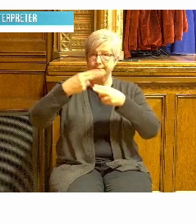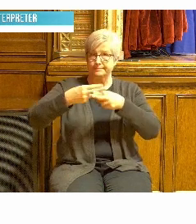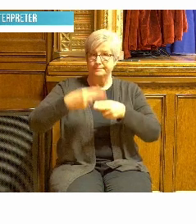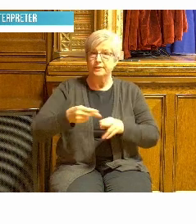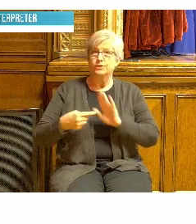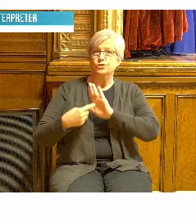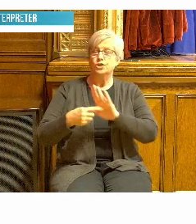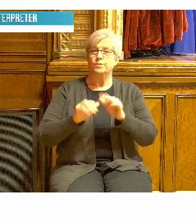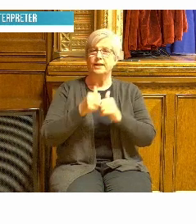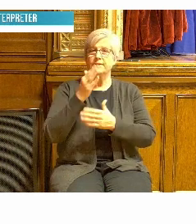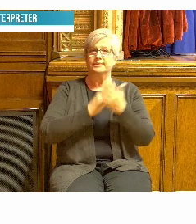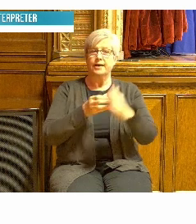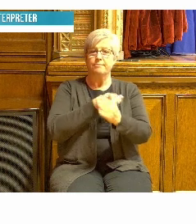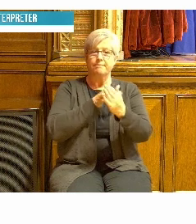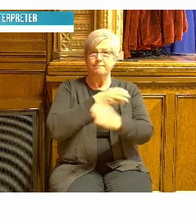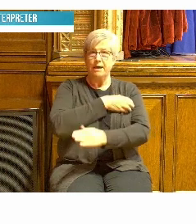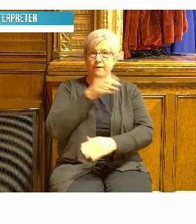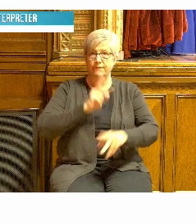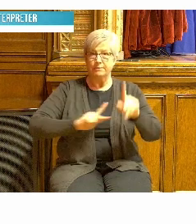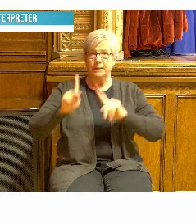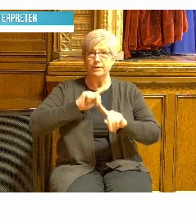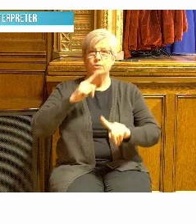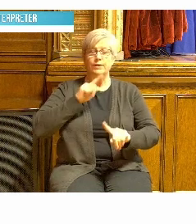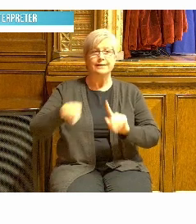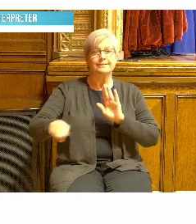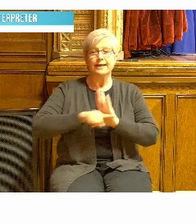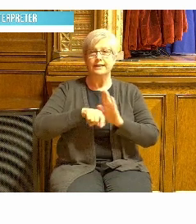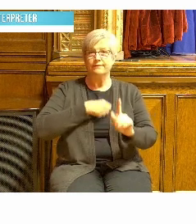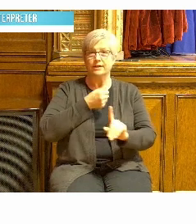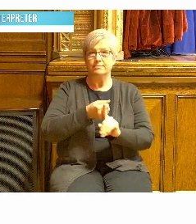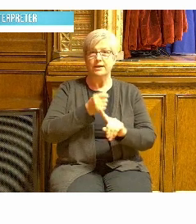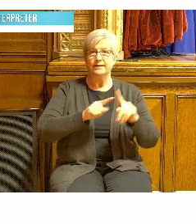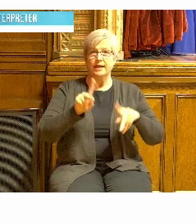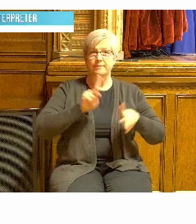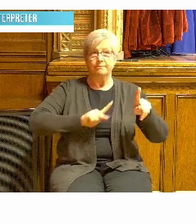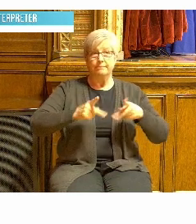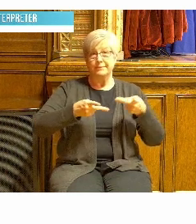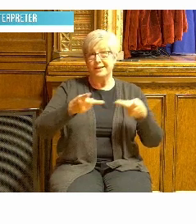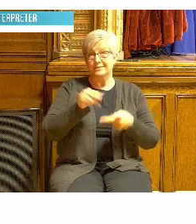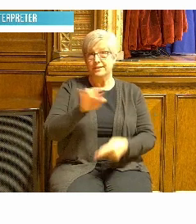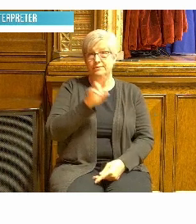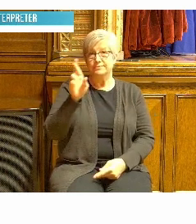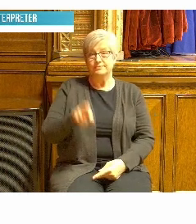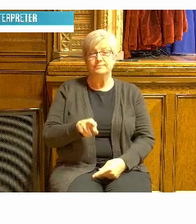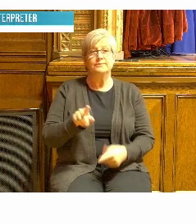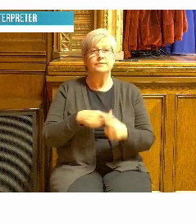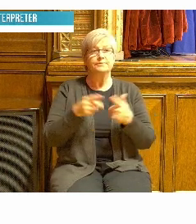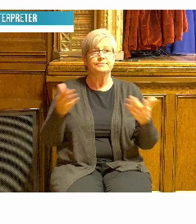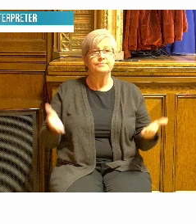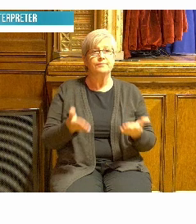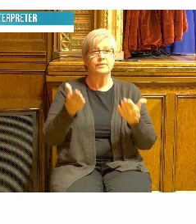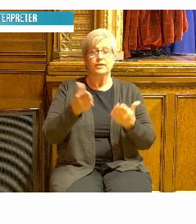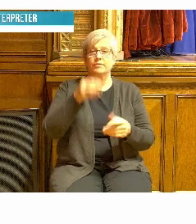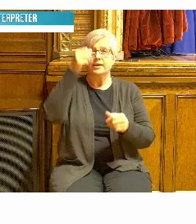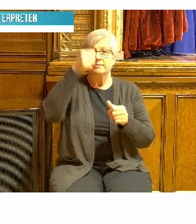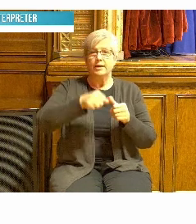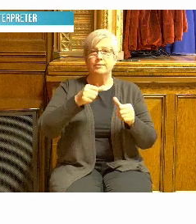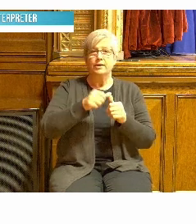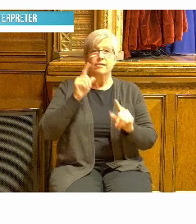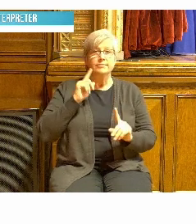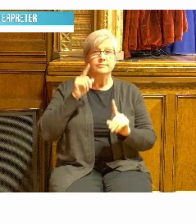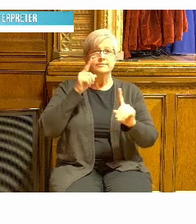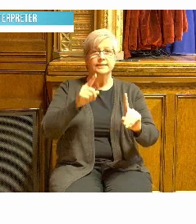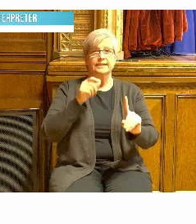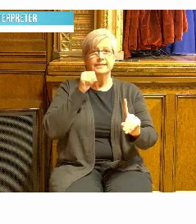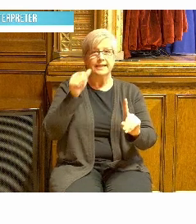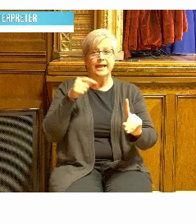showing how certain powerful people had a major negative impact on places like Rochester. And we'd also encourage you to keep in mind that ultimately it's not just